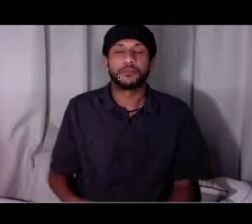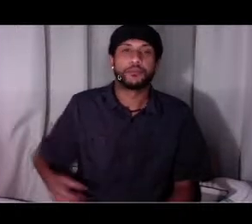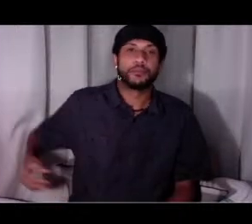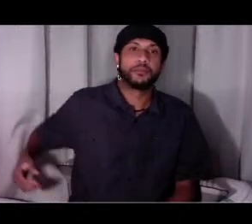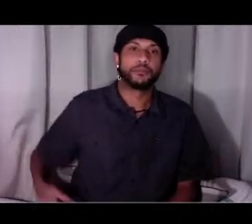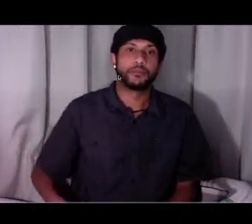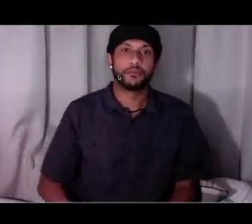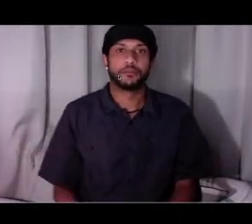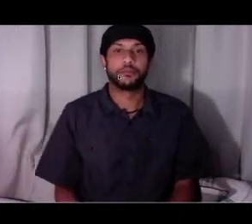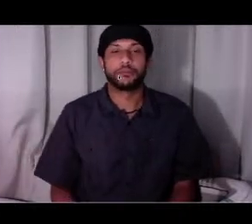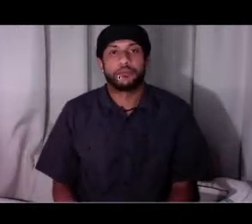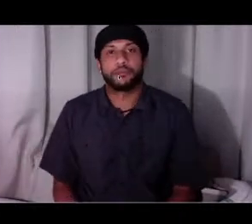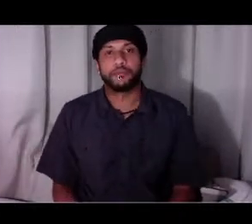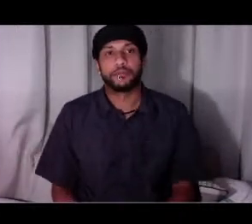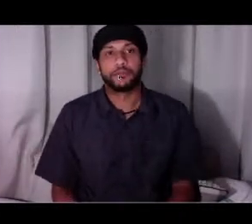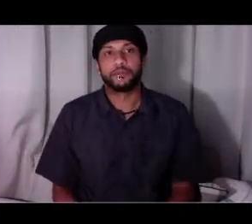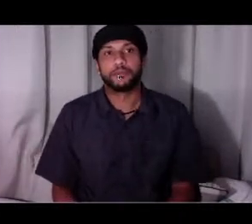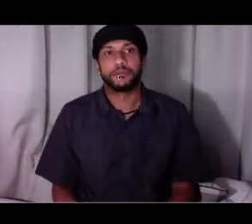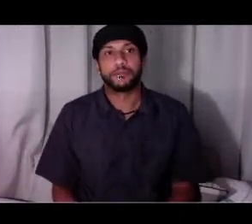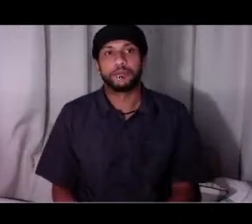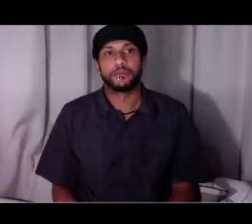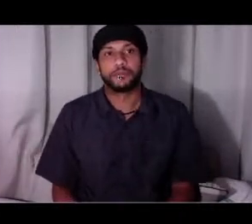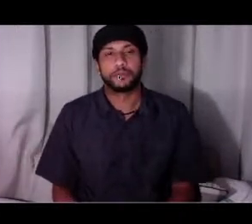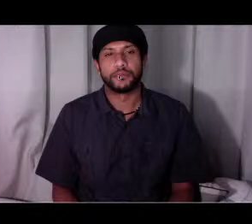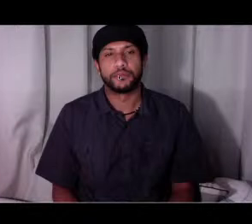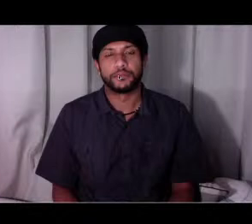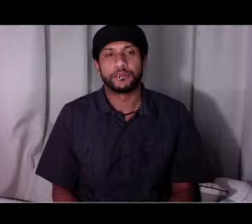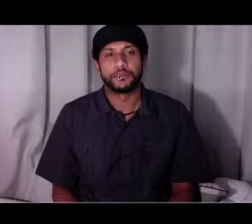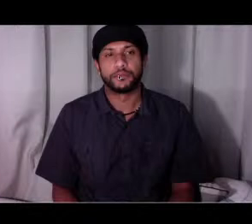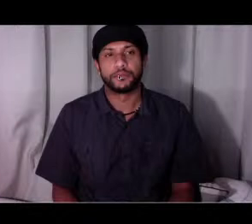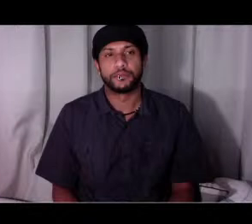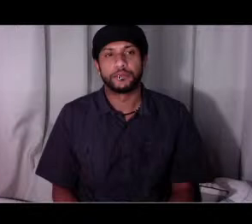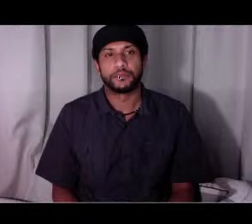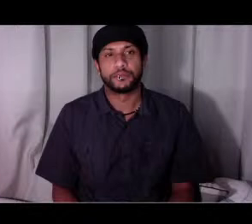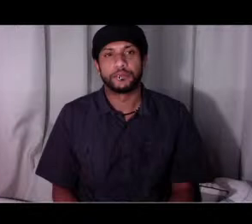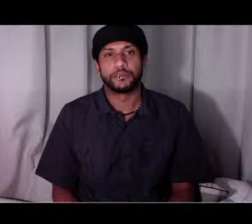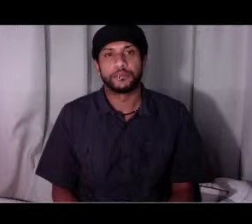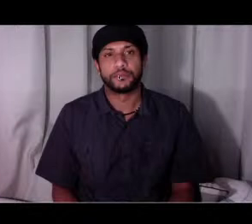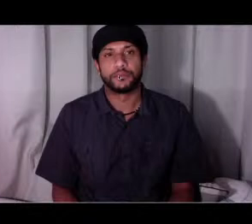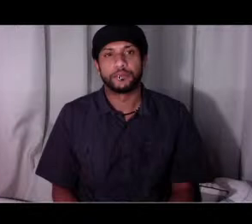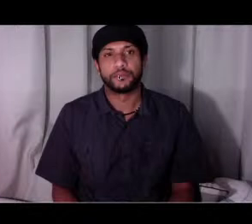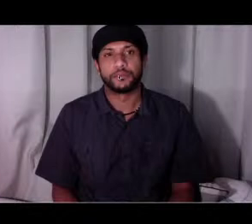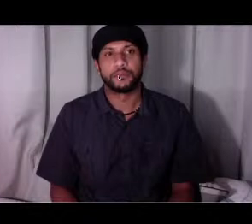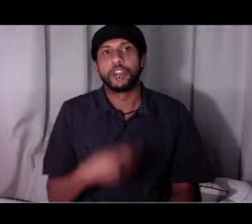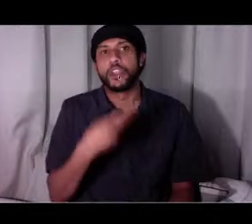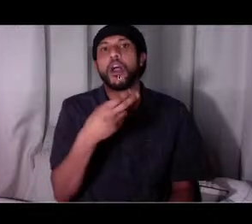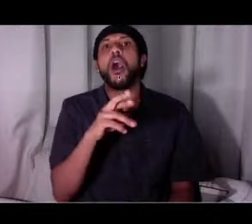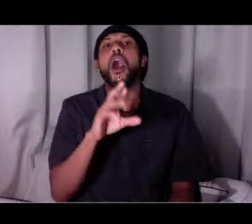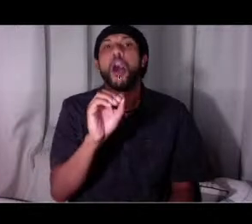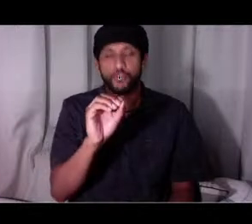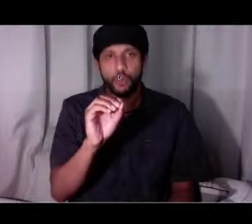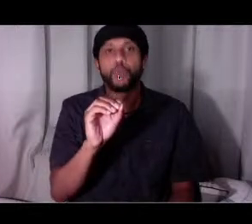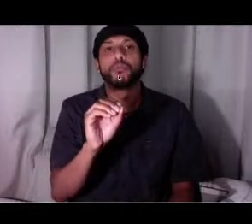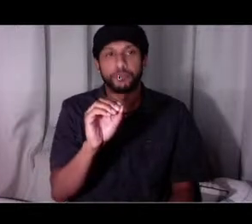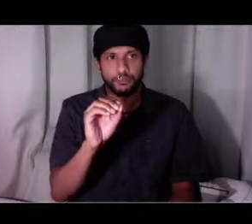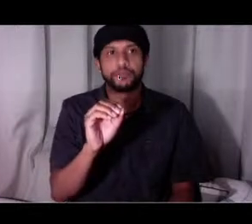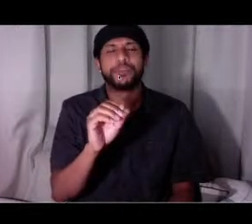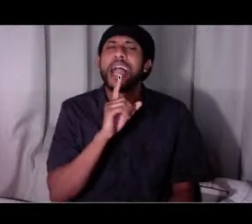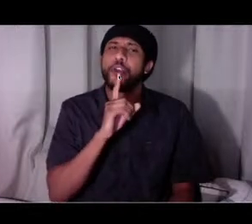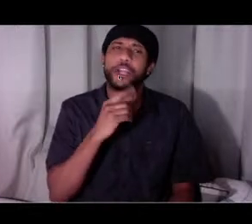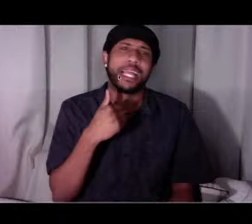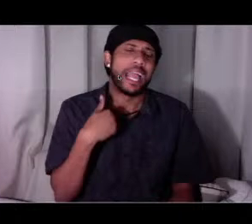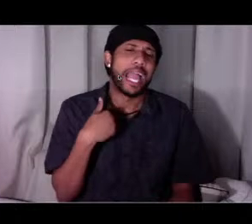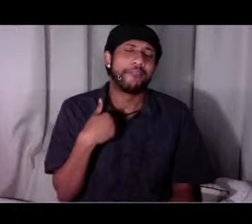I'd like to invite board member Harrow to provide our comments um just really I